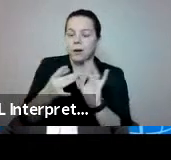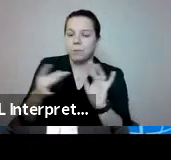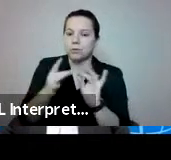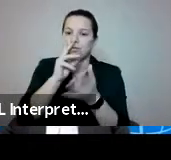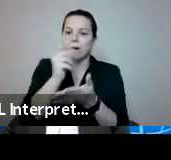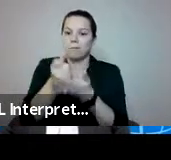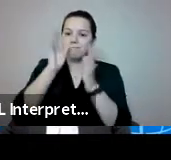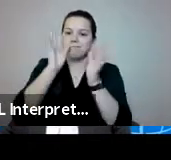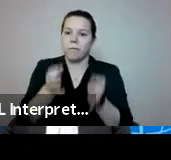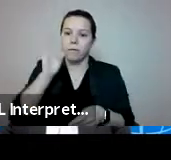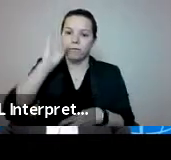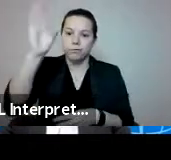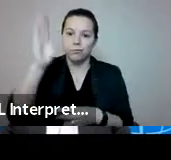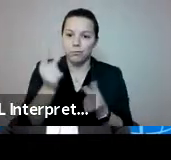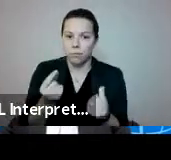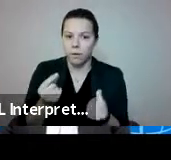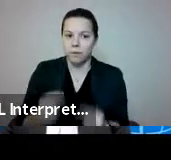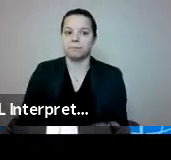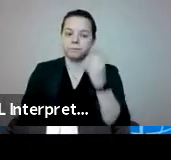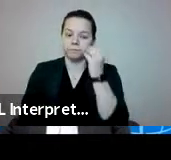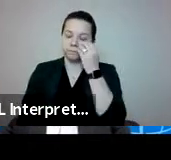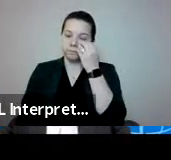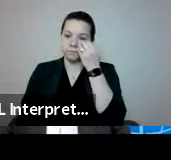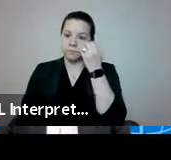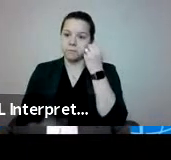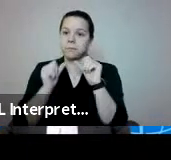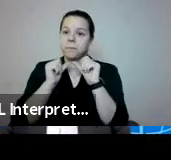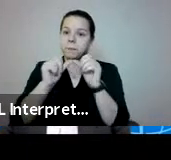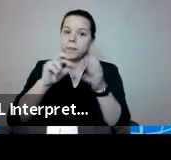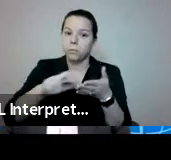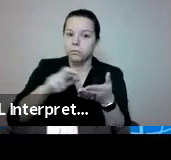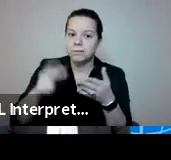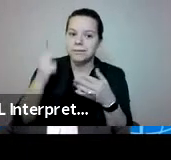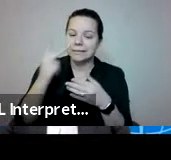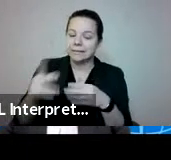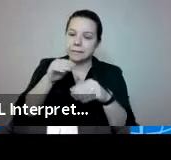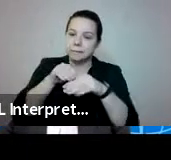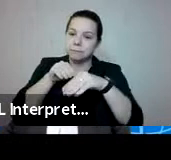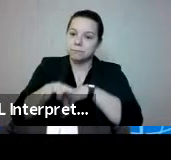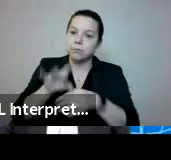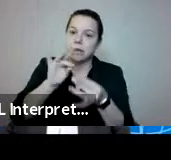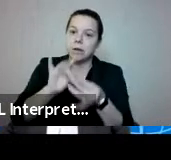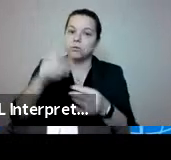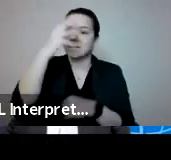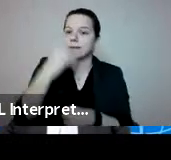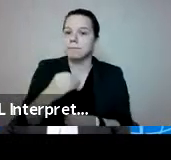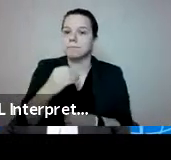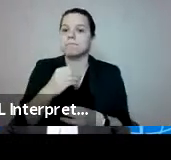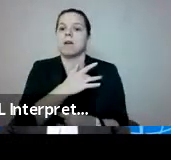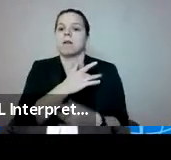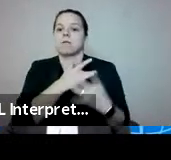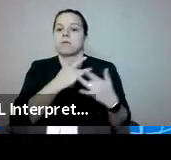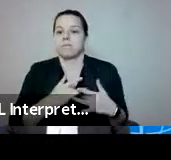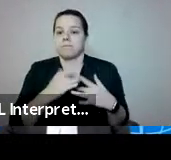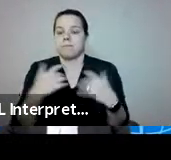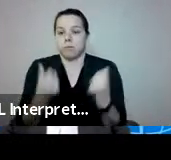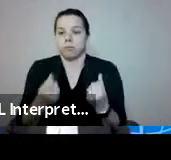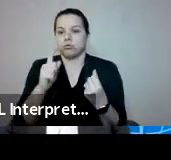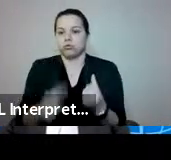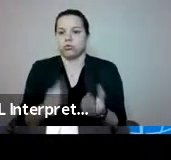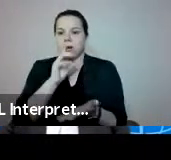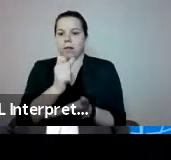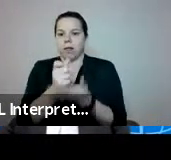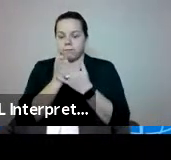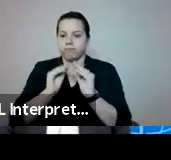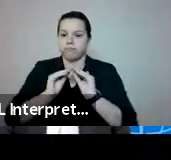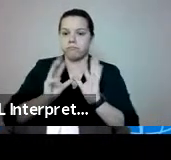actions. Our ongoing research to understand the potential impacts to sleep and cardiovascular health should be particularly insightful.